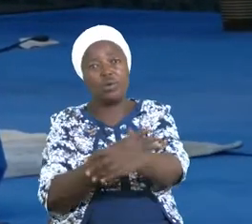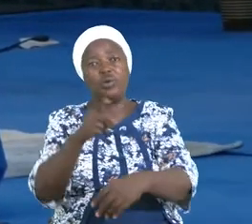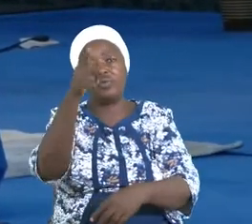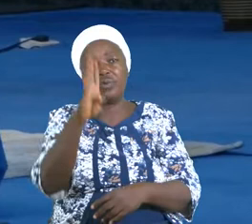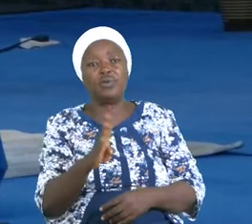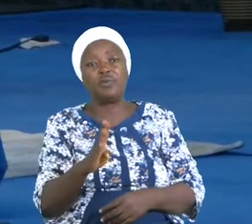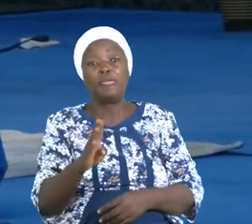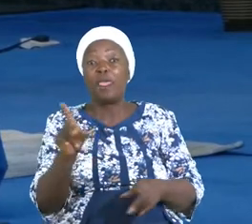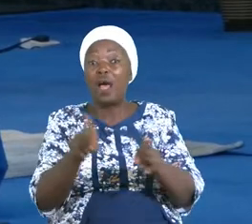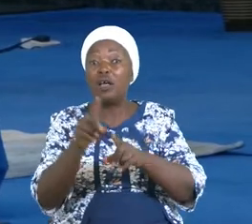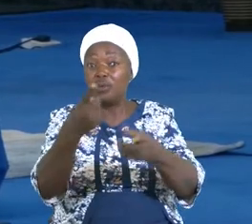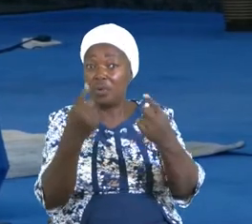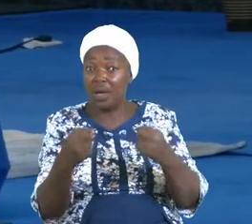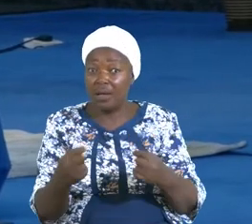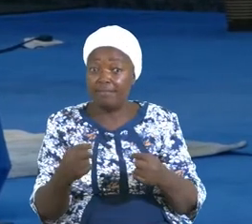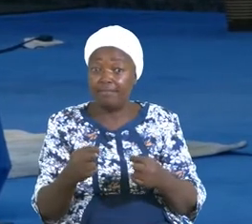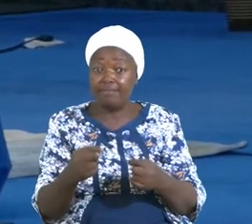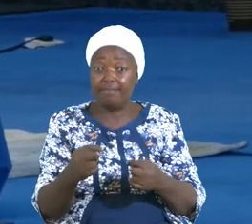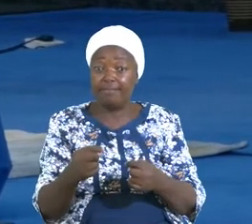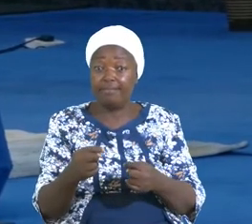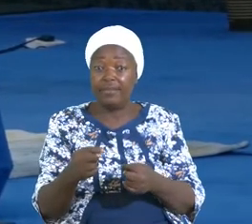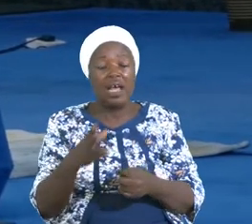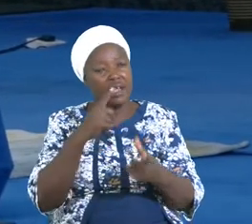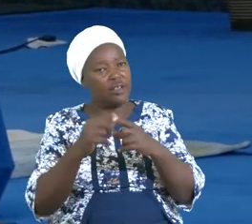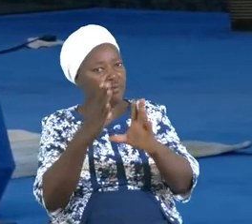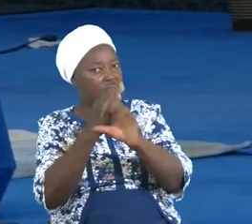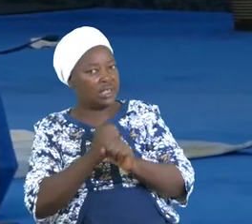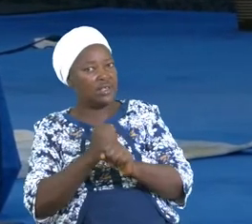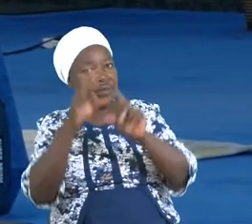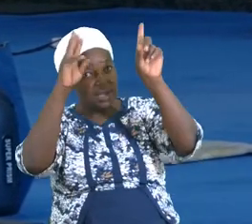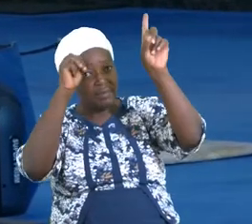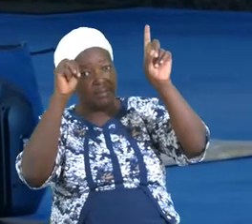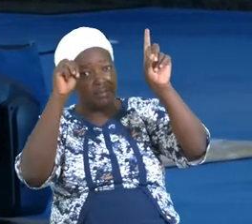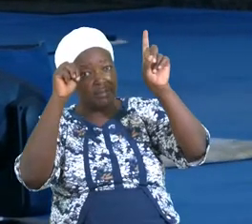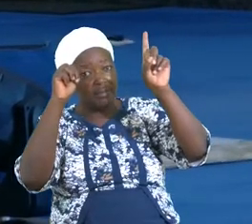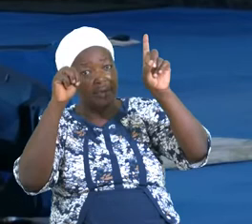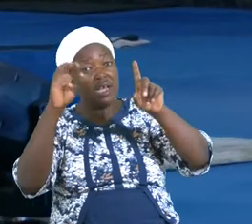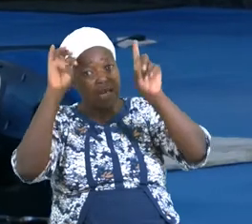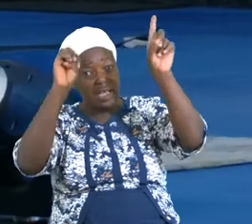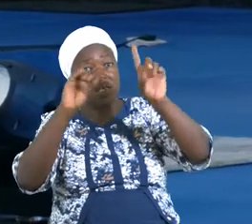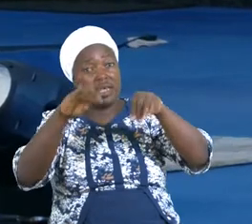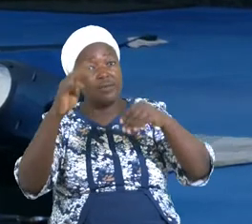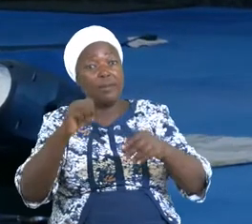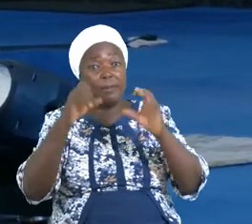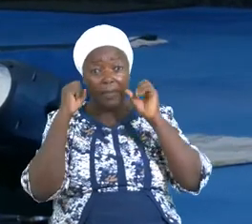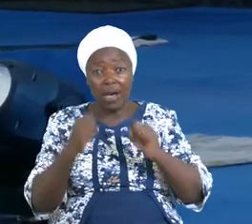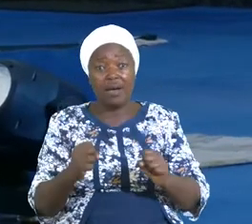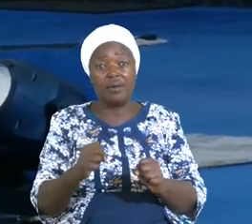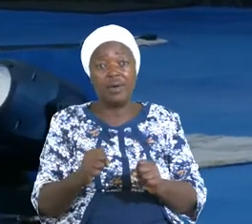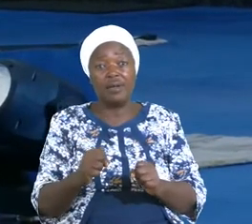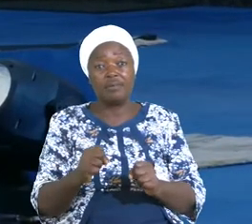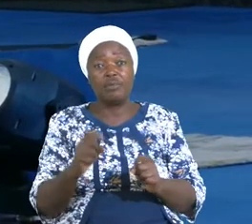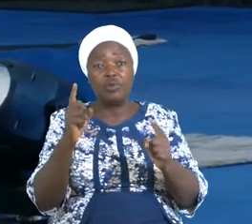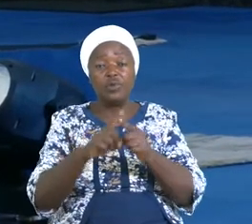you come and you receive him, he gave them power to